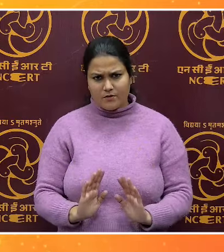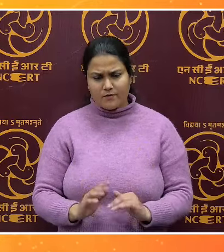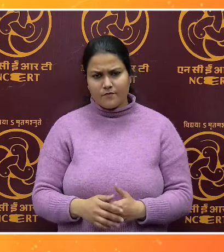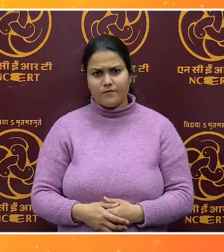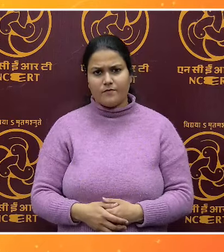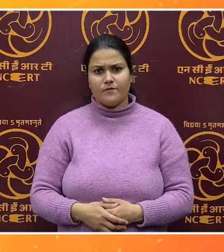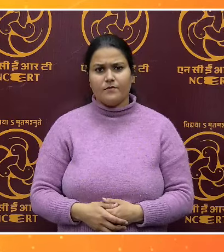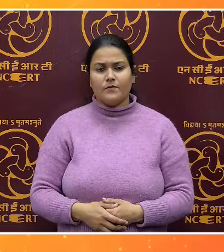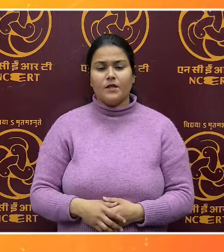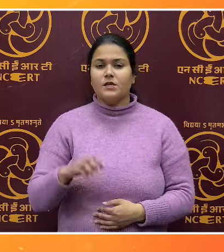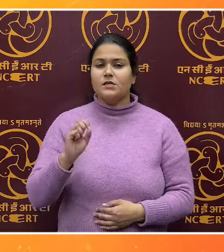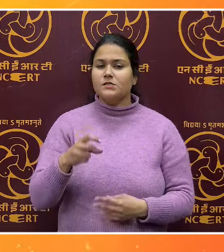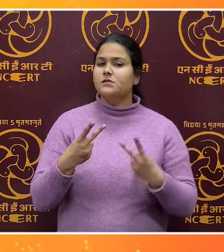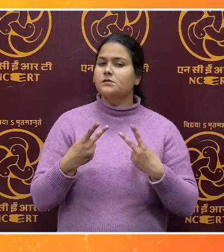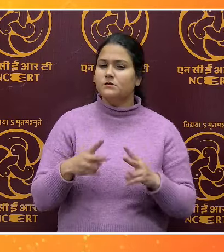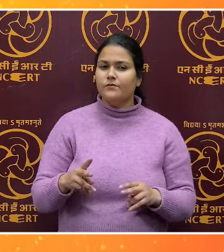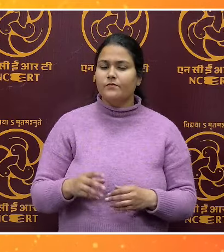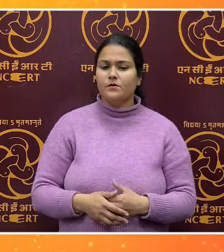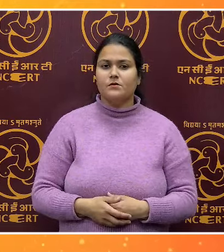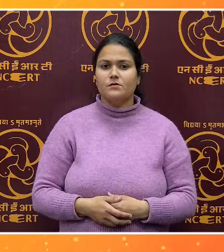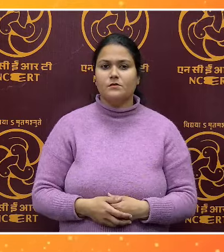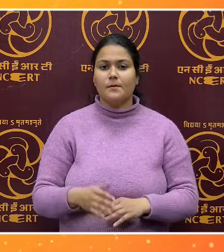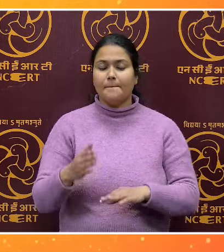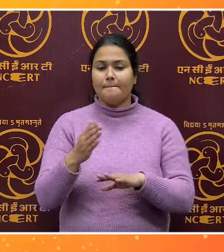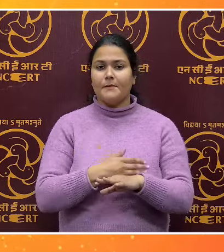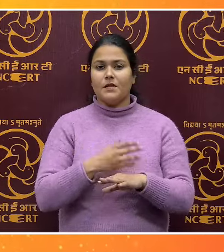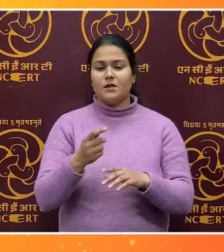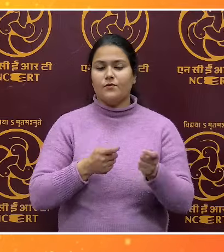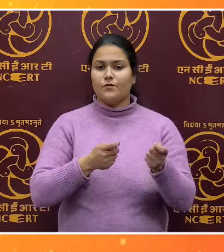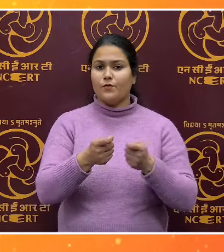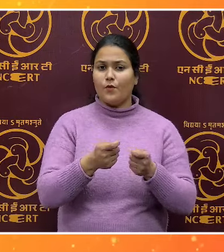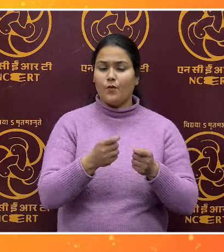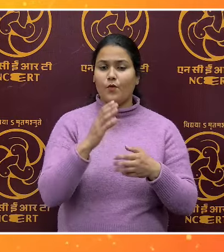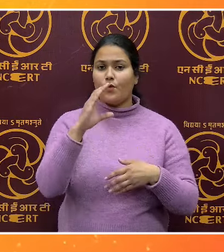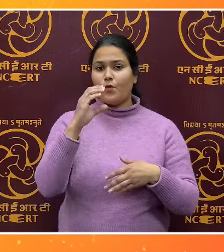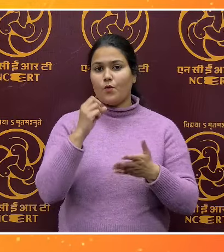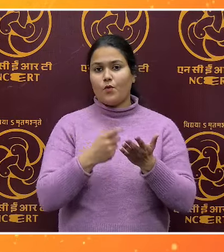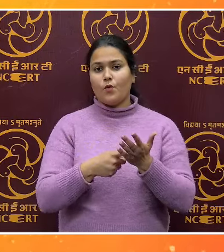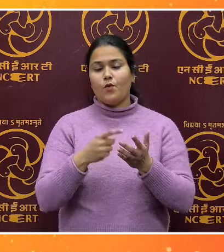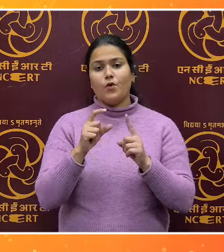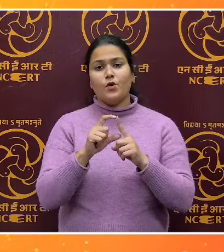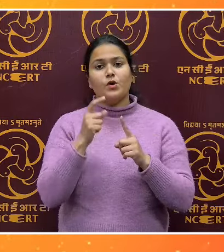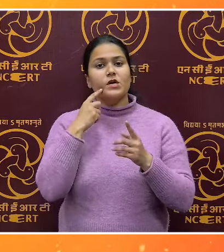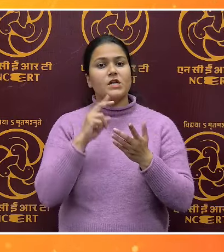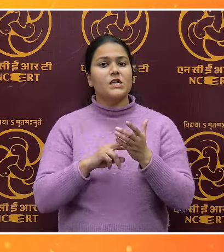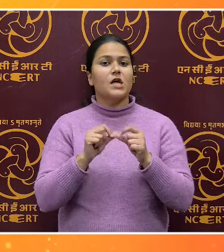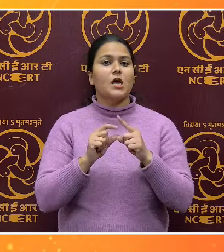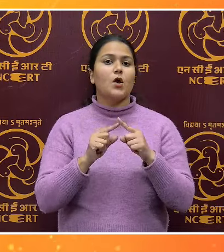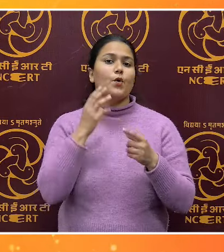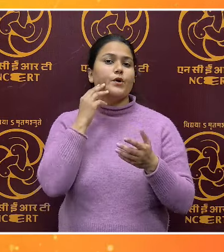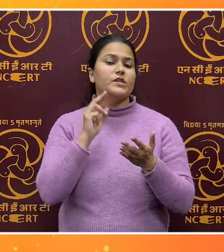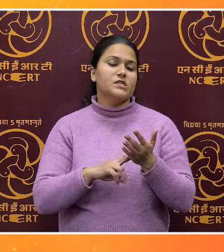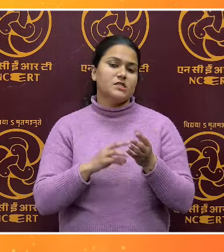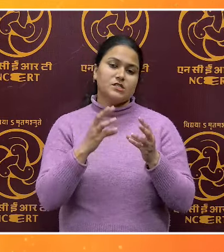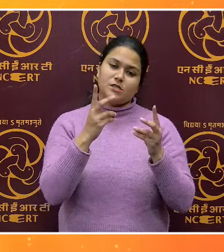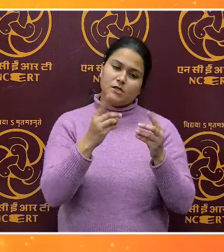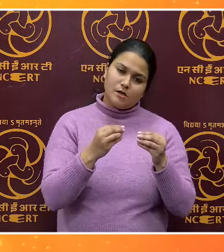is slightly different from the coordination number, because when we talk about coordination